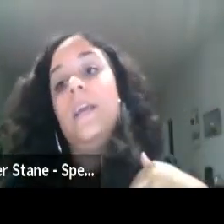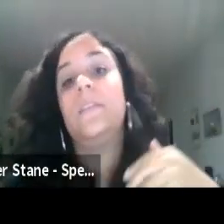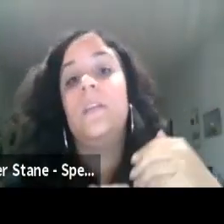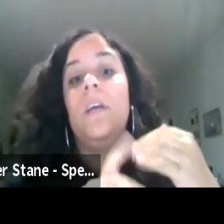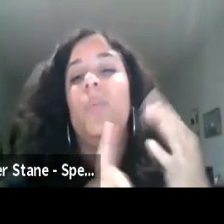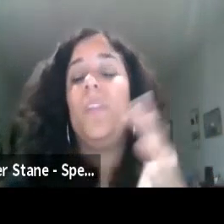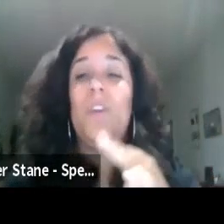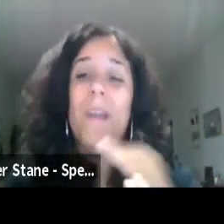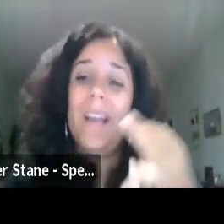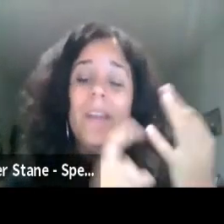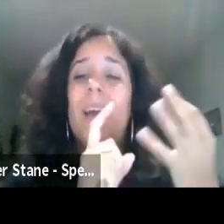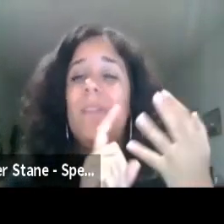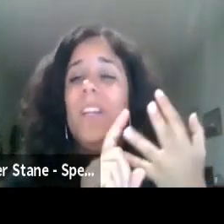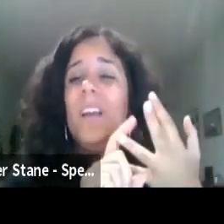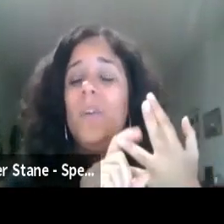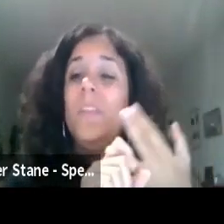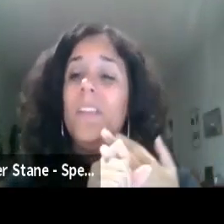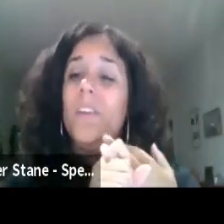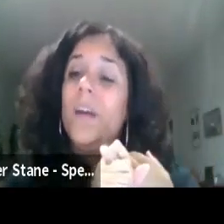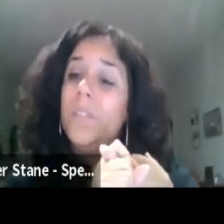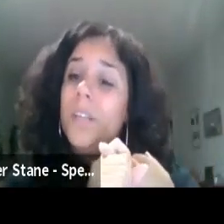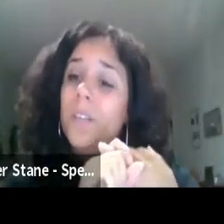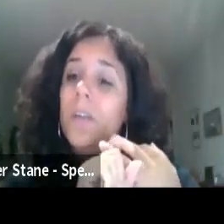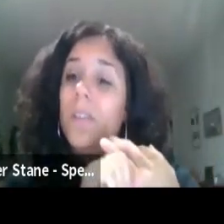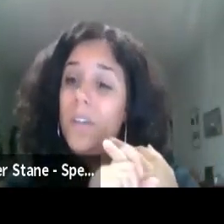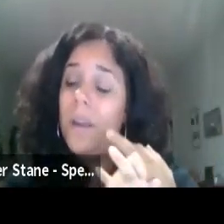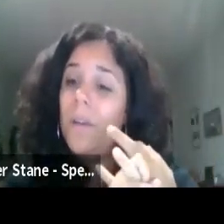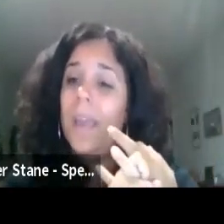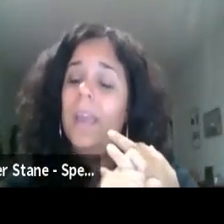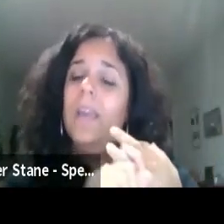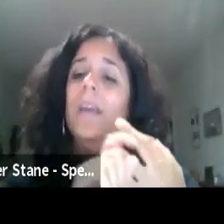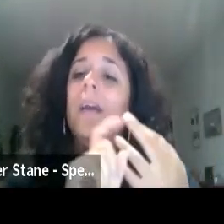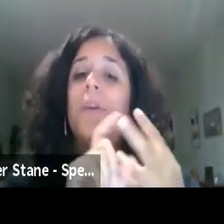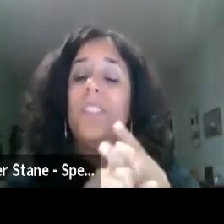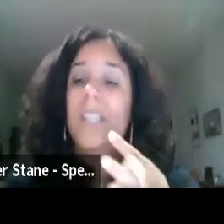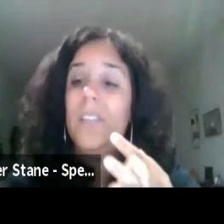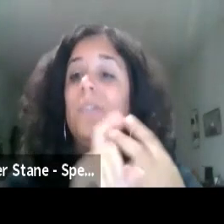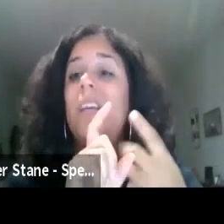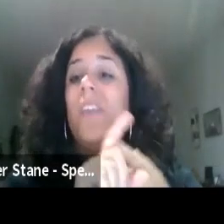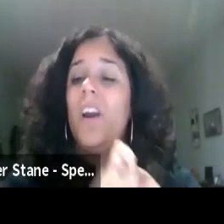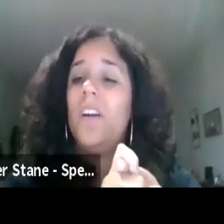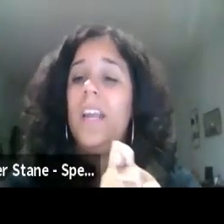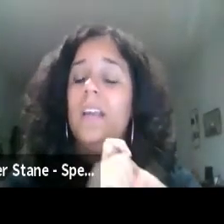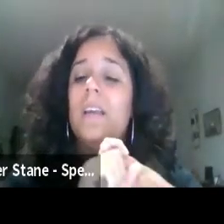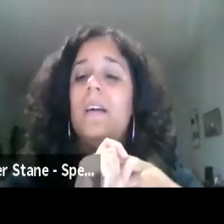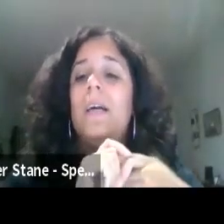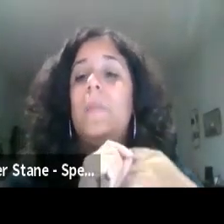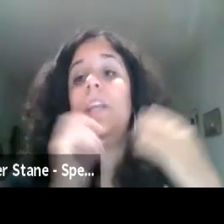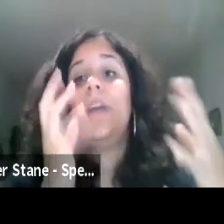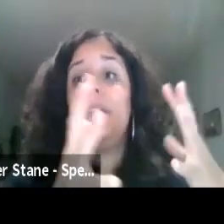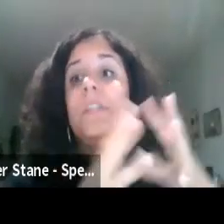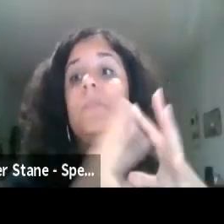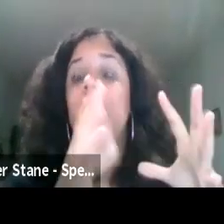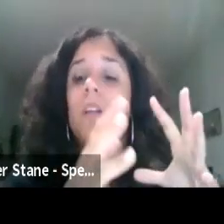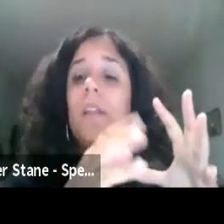for is, do we think you might have a cavity? Do we think that your gums are healthy? Are they doing okay? How are your teeth doing? Are they hurting? We